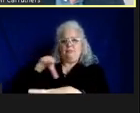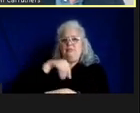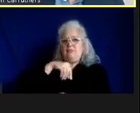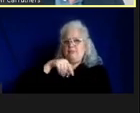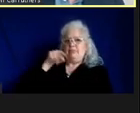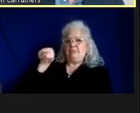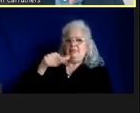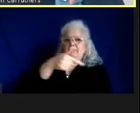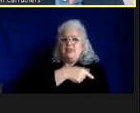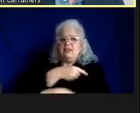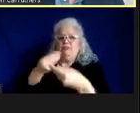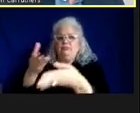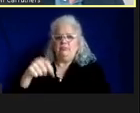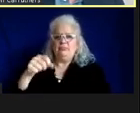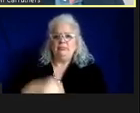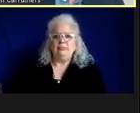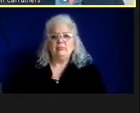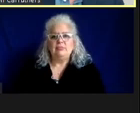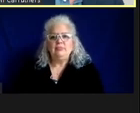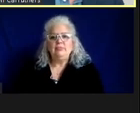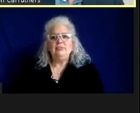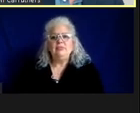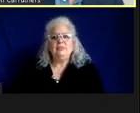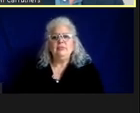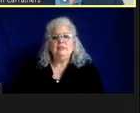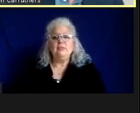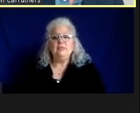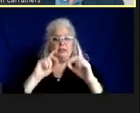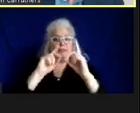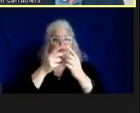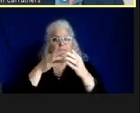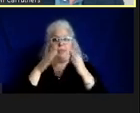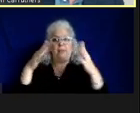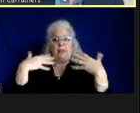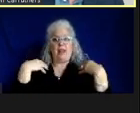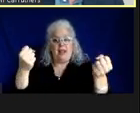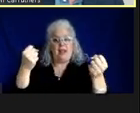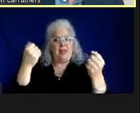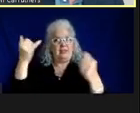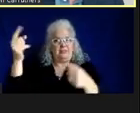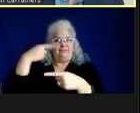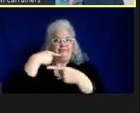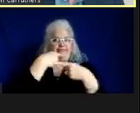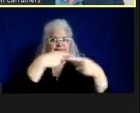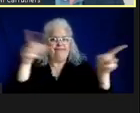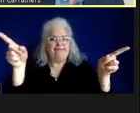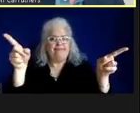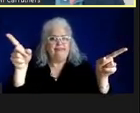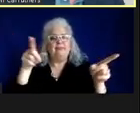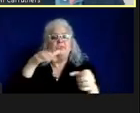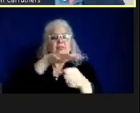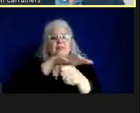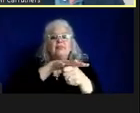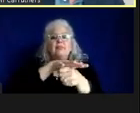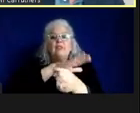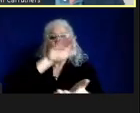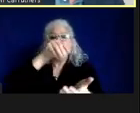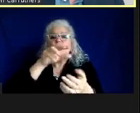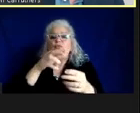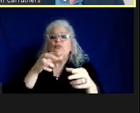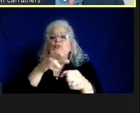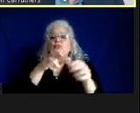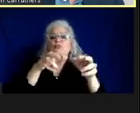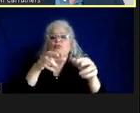letter for regional centers to use with vendors, but also importantly, those who are family members